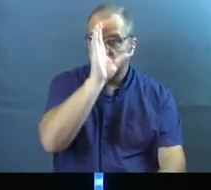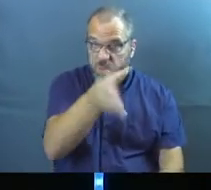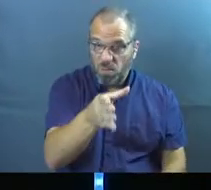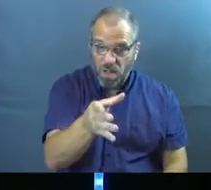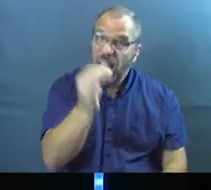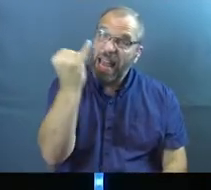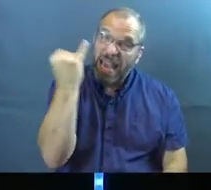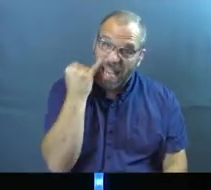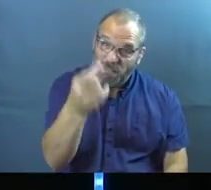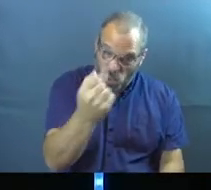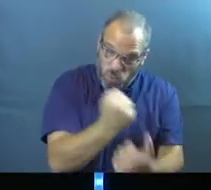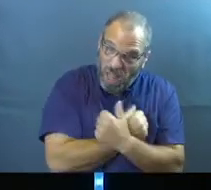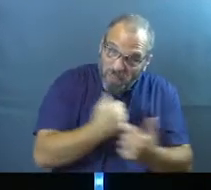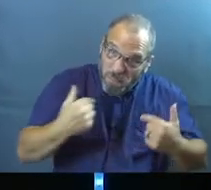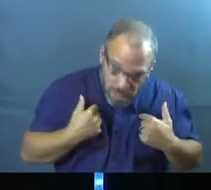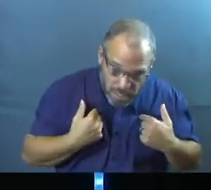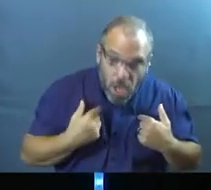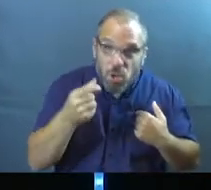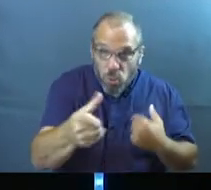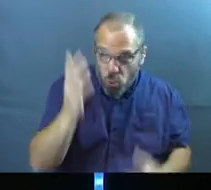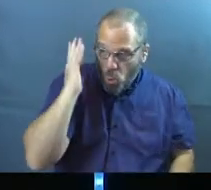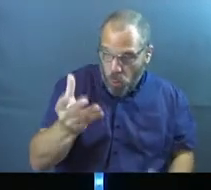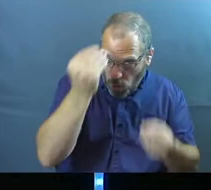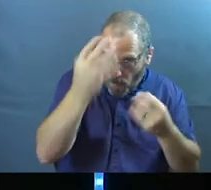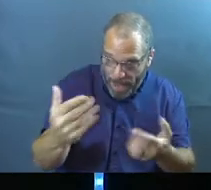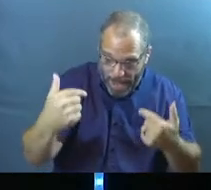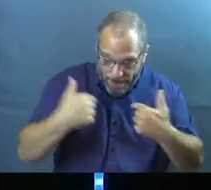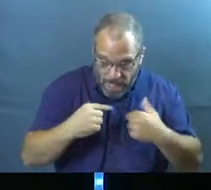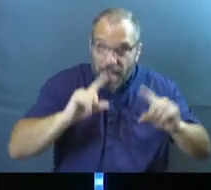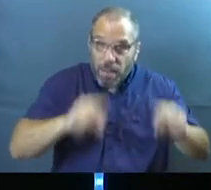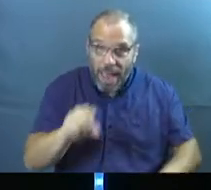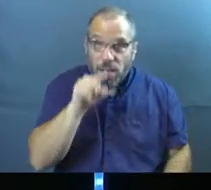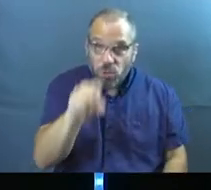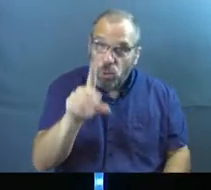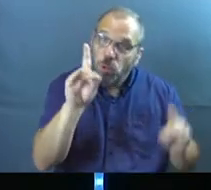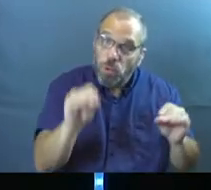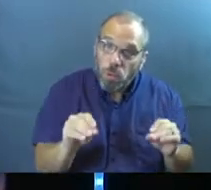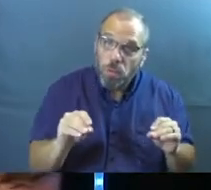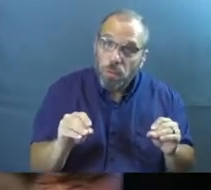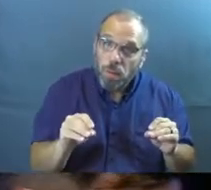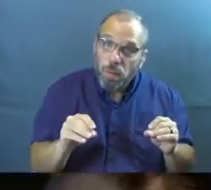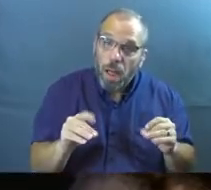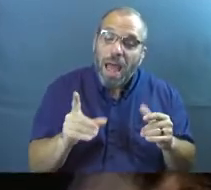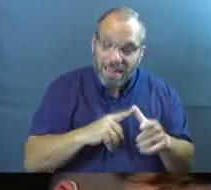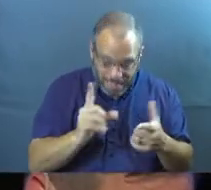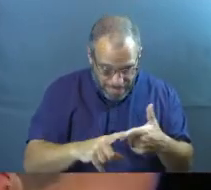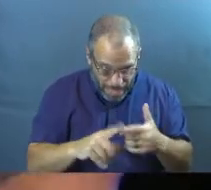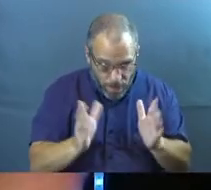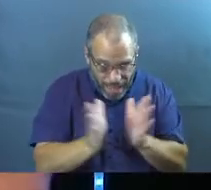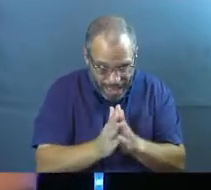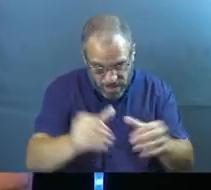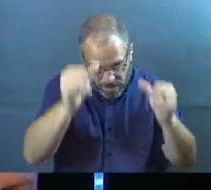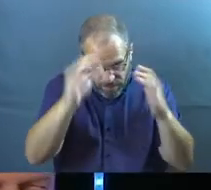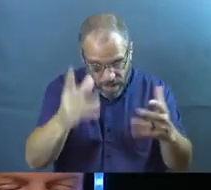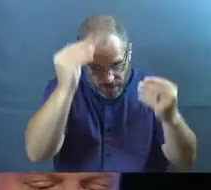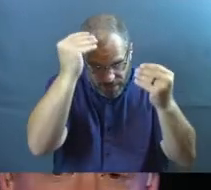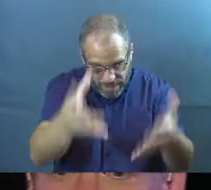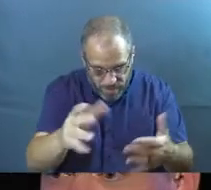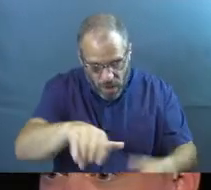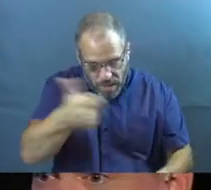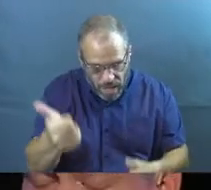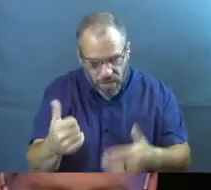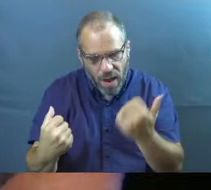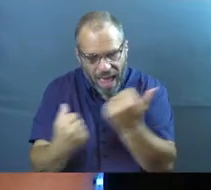line, says, if you love me, you will obey what I command you to do. And I will ask the Father and he will give you